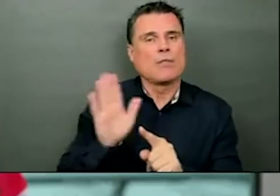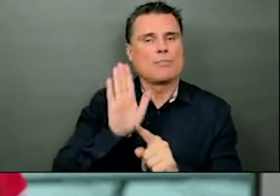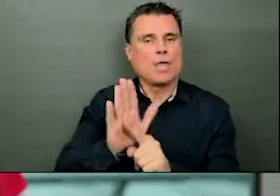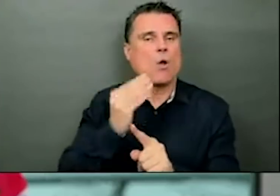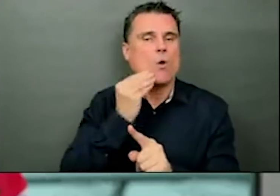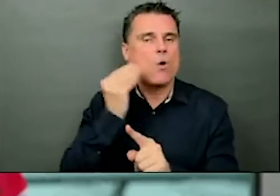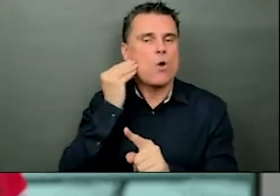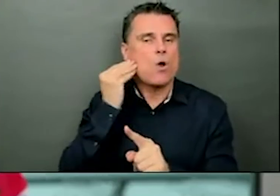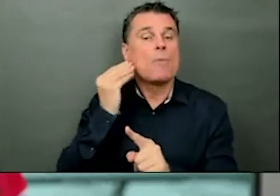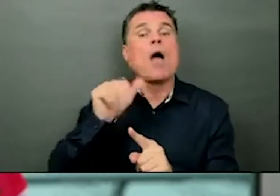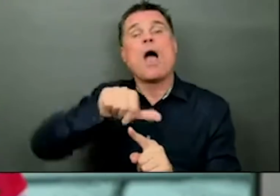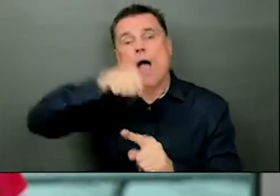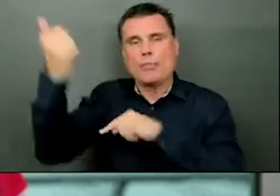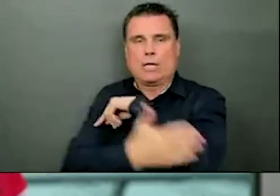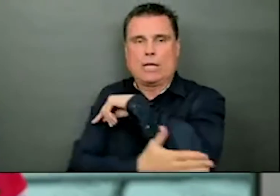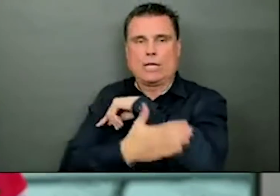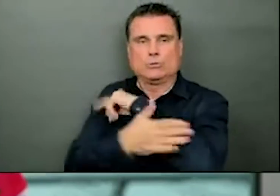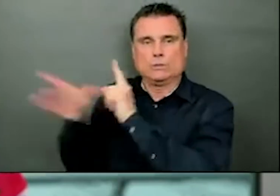We now have